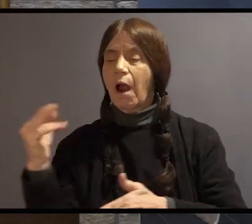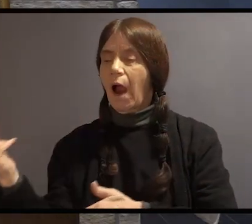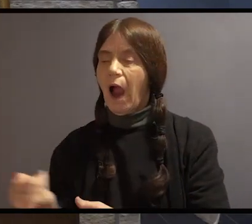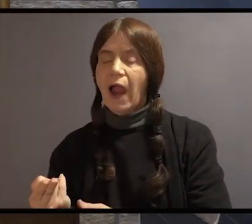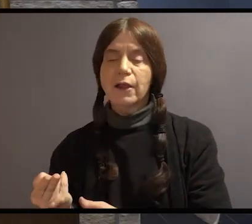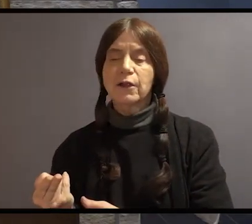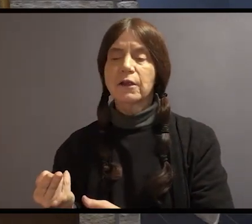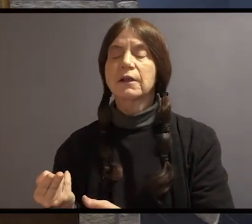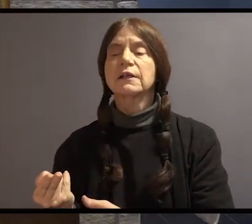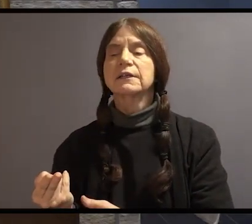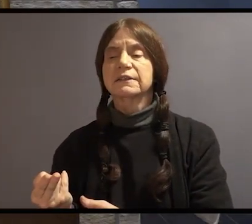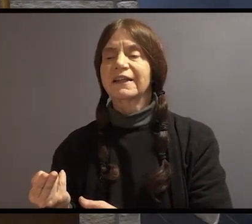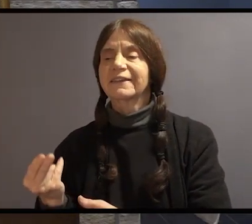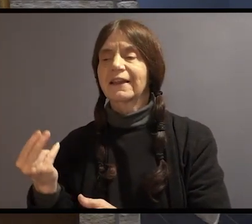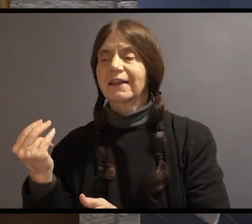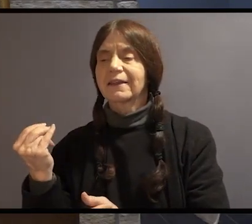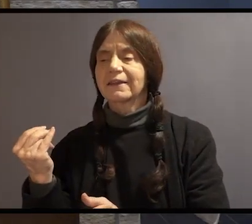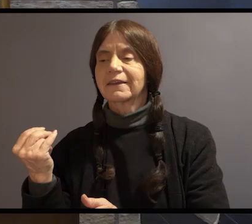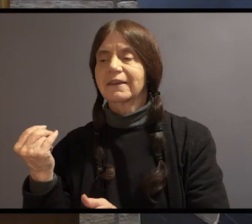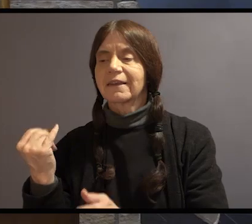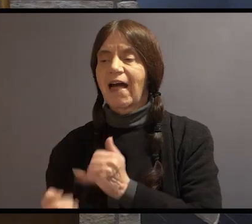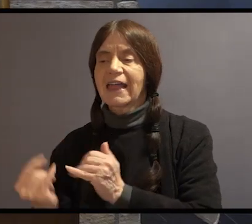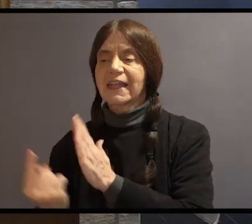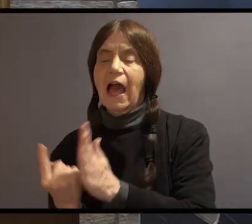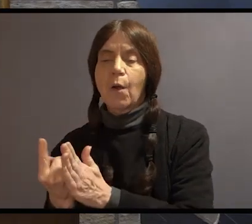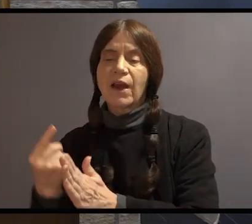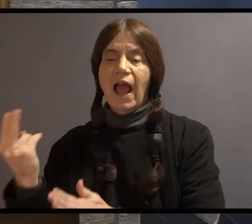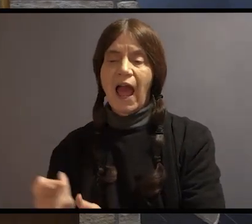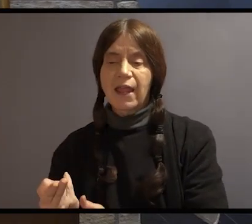them a denarius too, just like you guys."